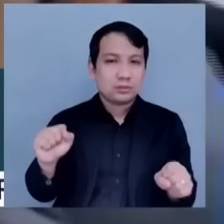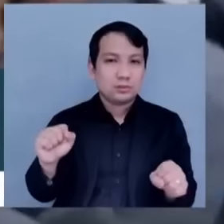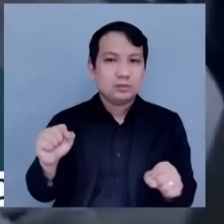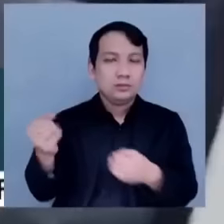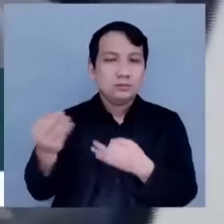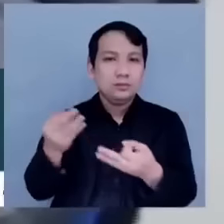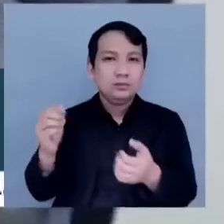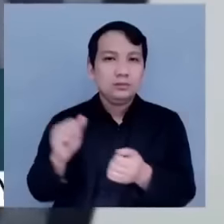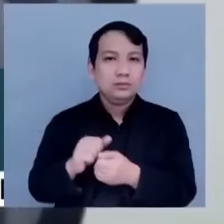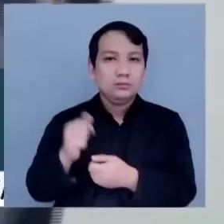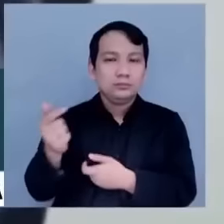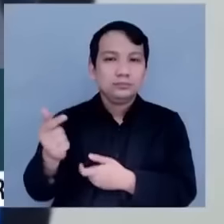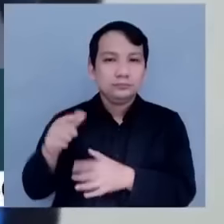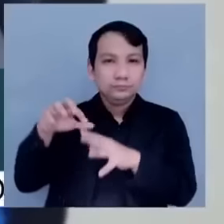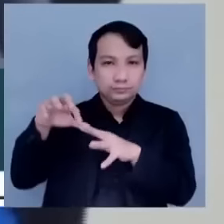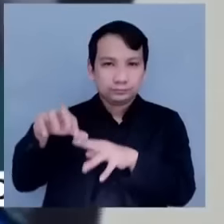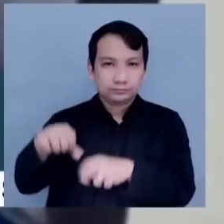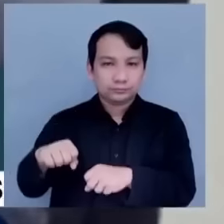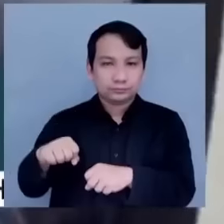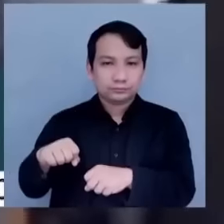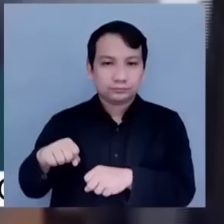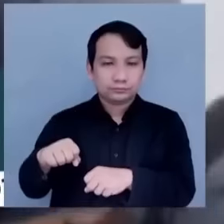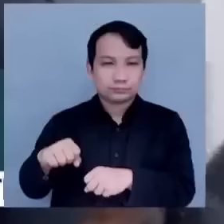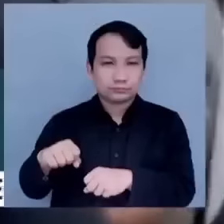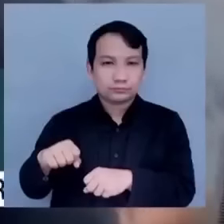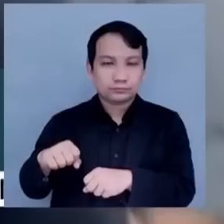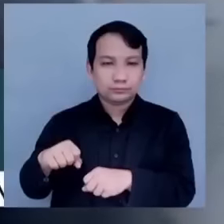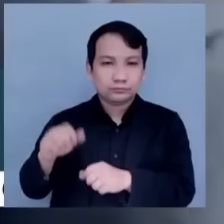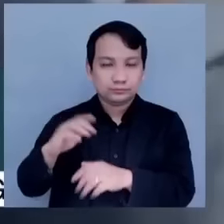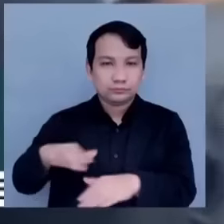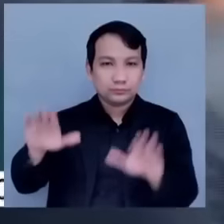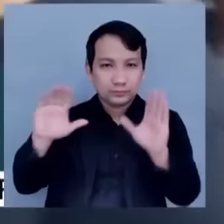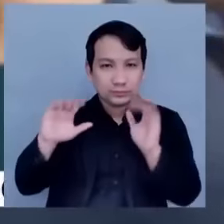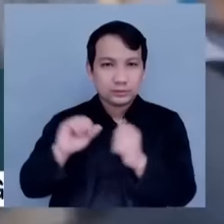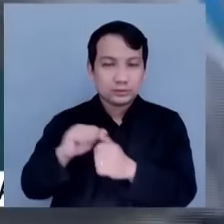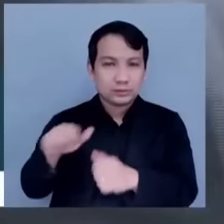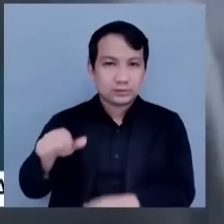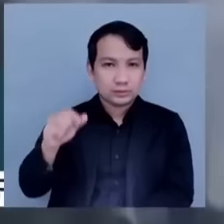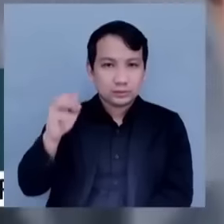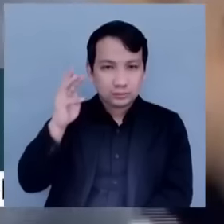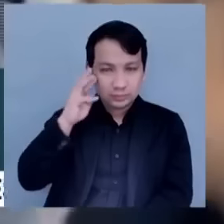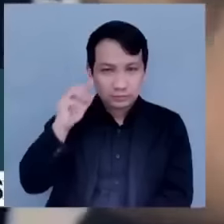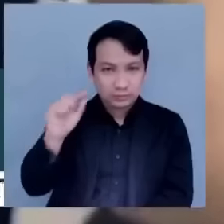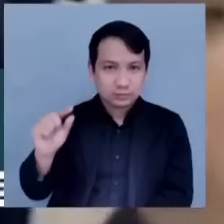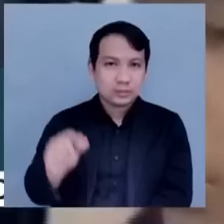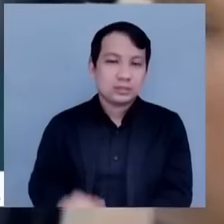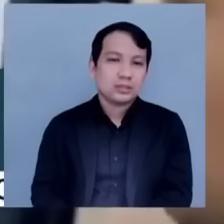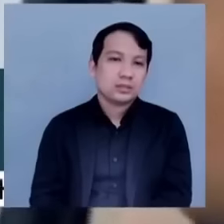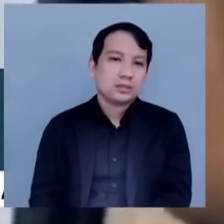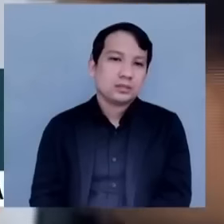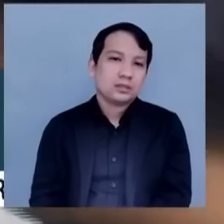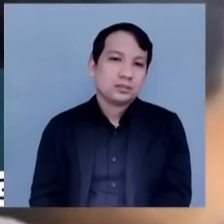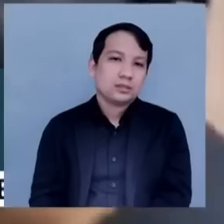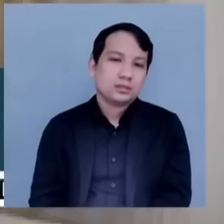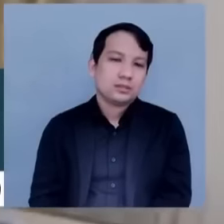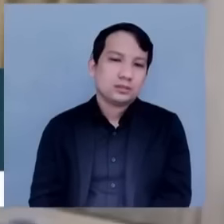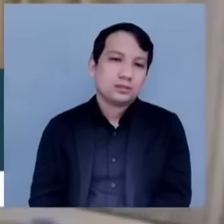yung pag-aresto rin. Kaya, pag-aresto, pag-surrender ni Wesley. Mm-hmm. Oh. Kailan ang mangyayari?